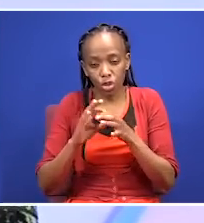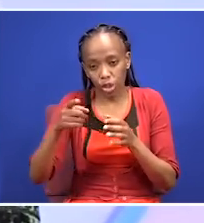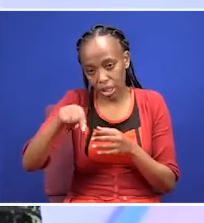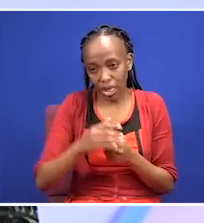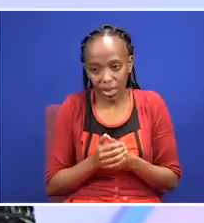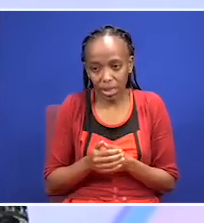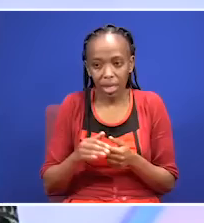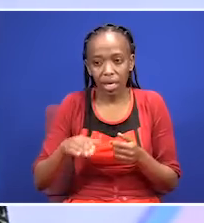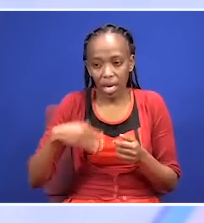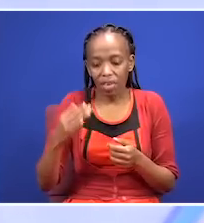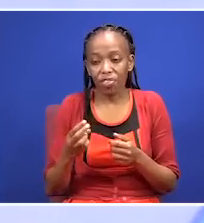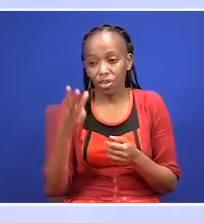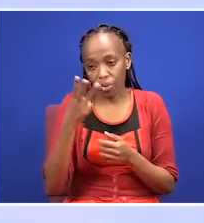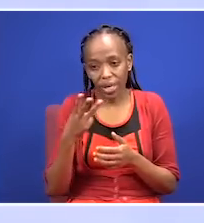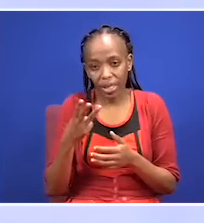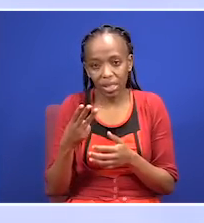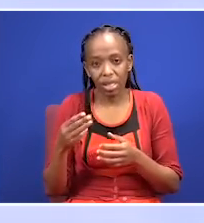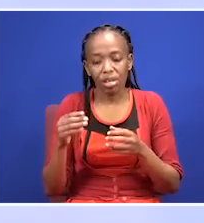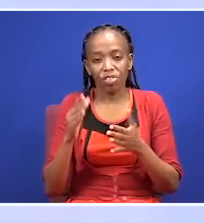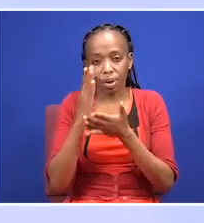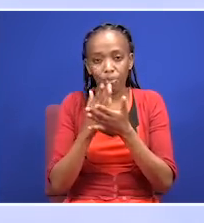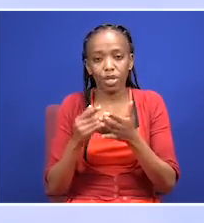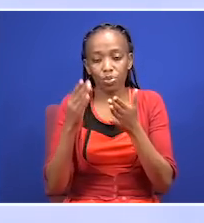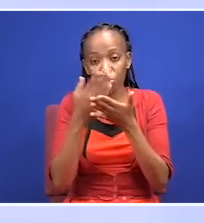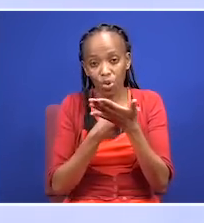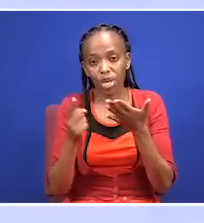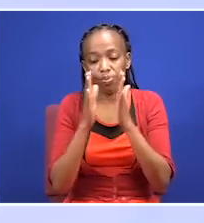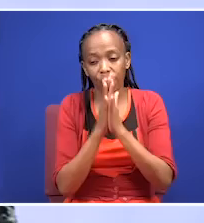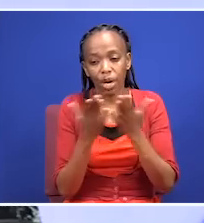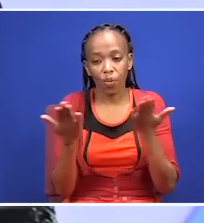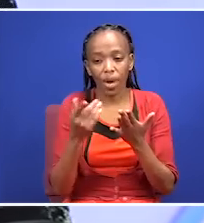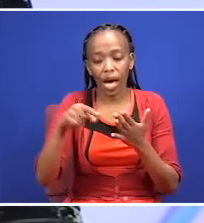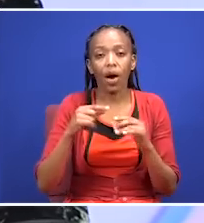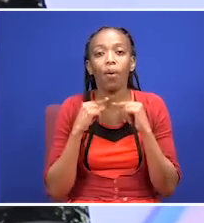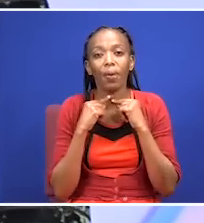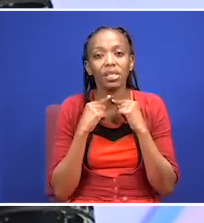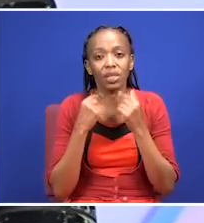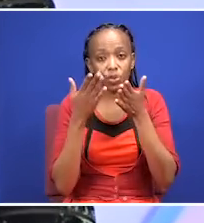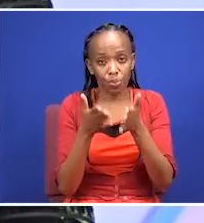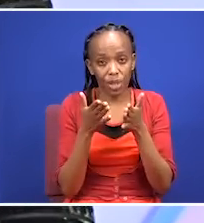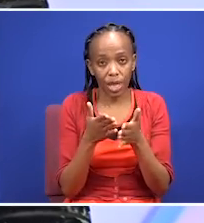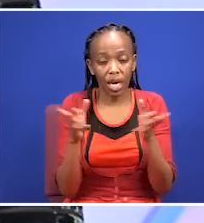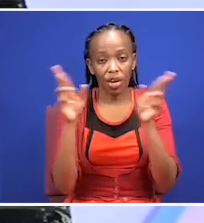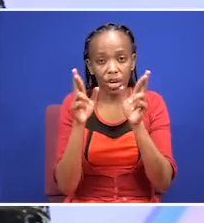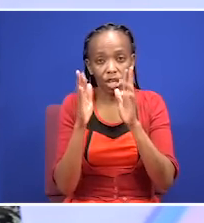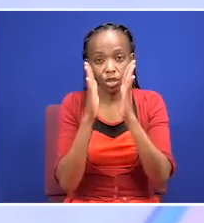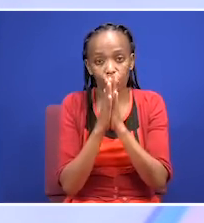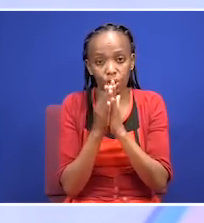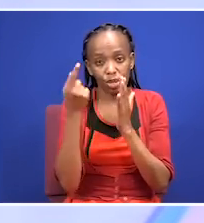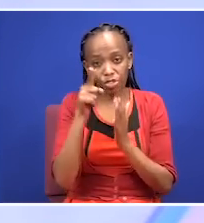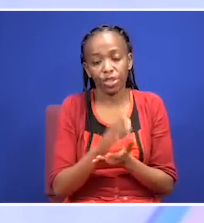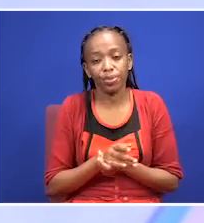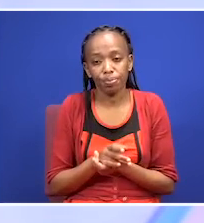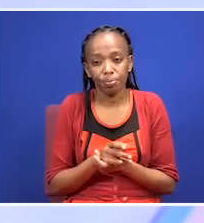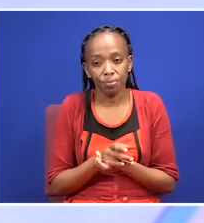us every wednesday for a midweek prayer session where our pastors will be there ready to pray for